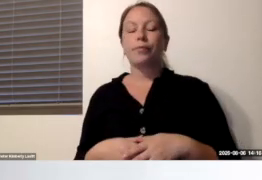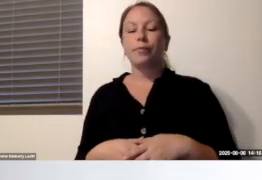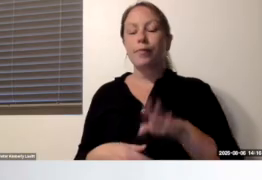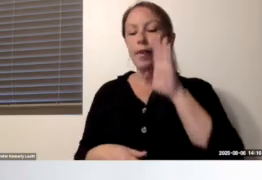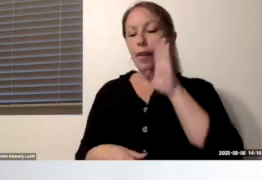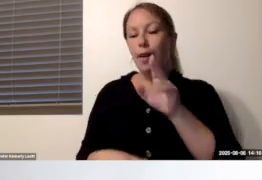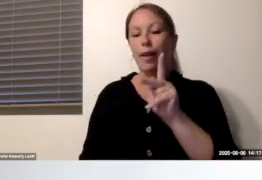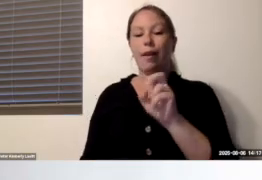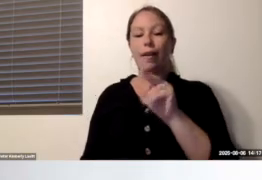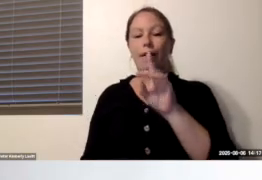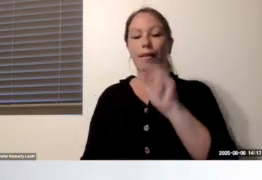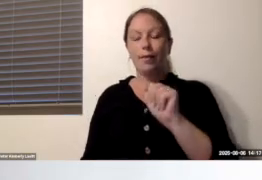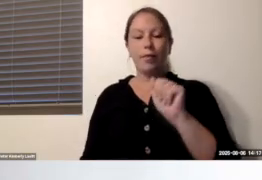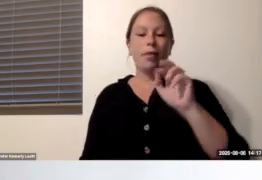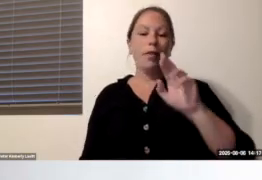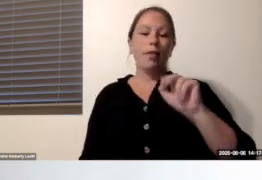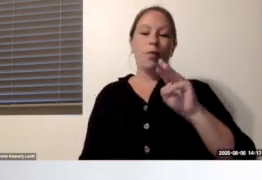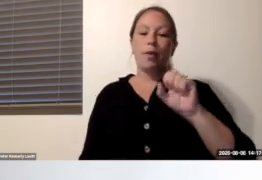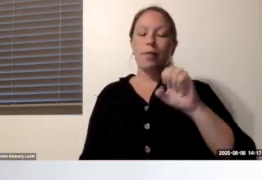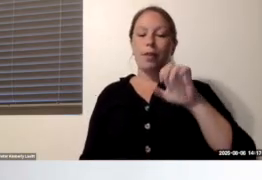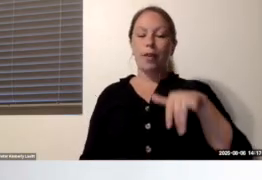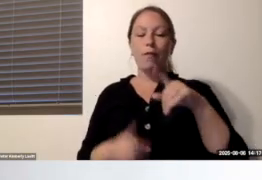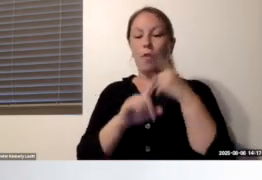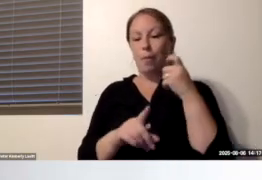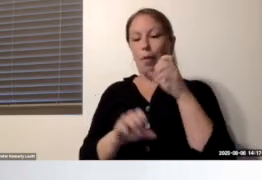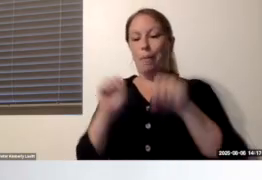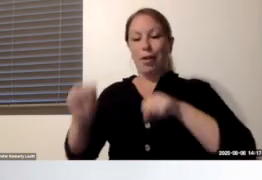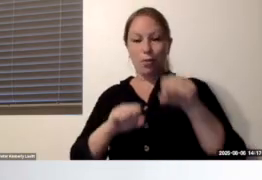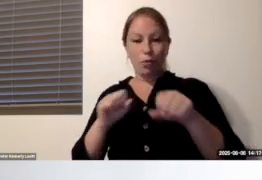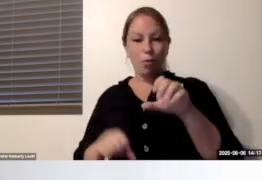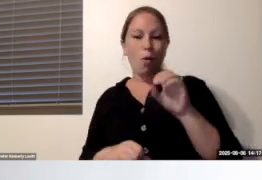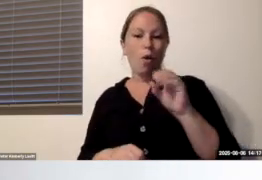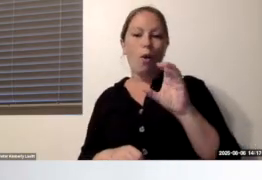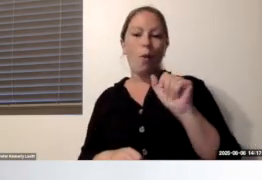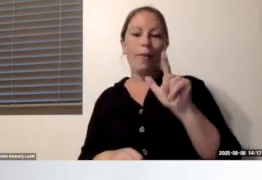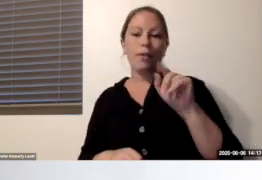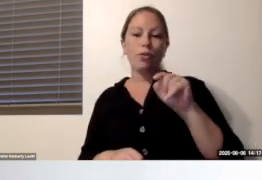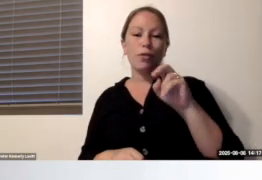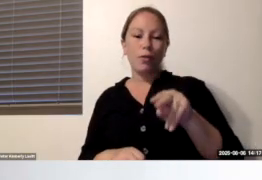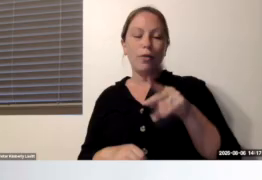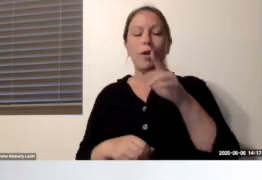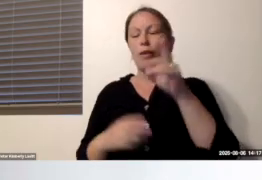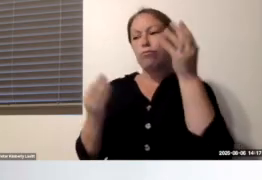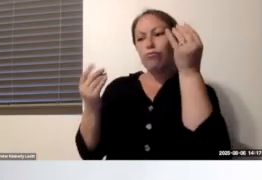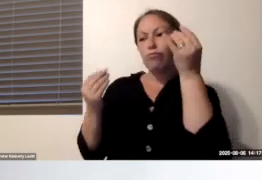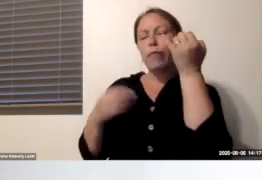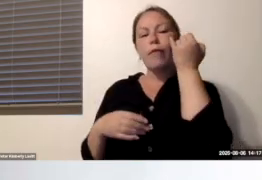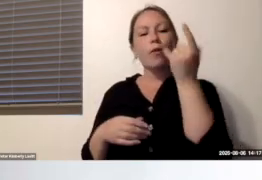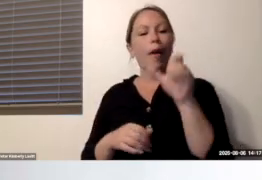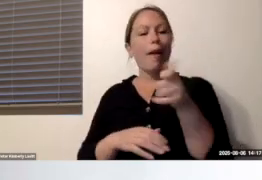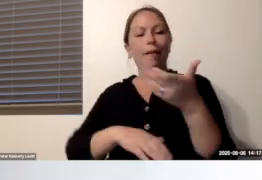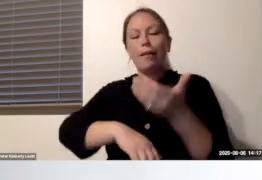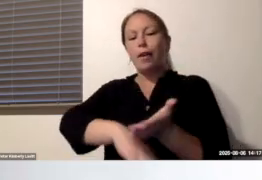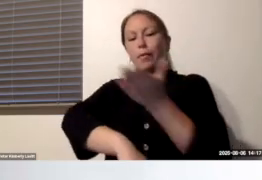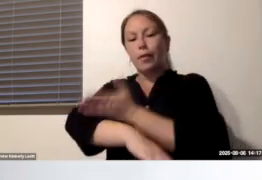Hi, Kendra Ramsey, California Bicycle Coalition. I was wondering if there were any updates on